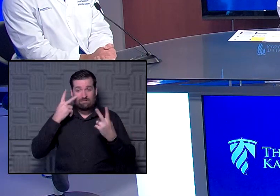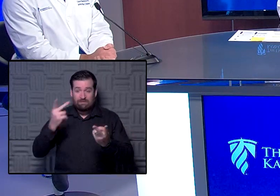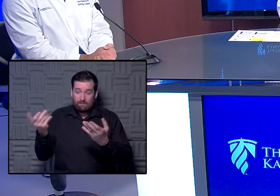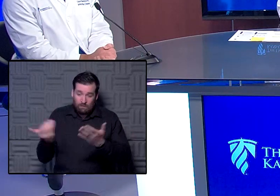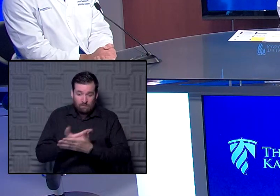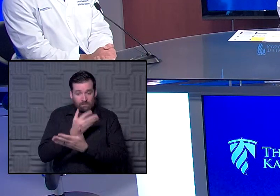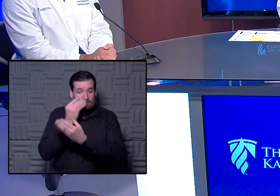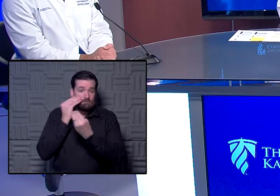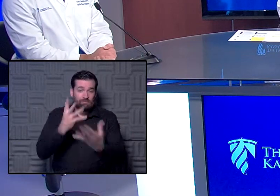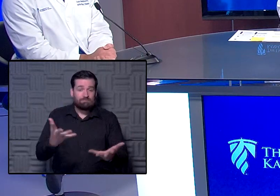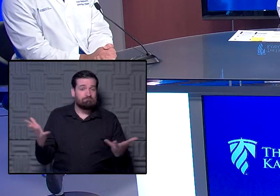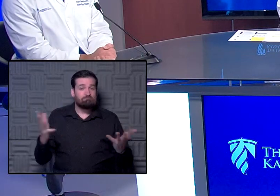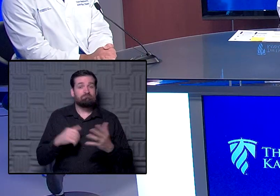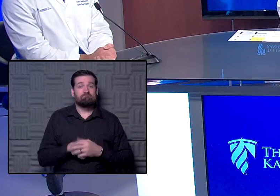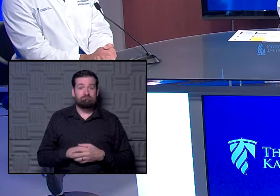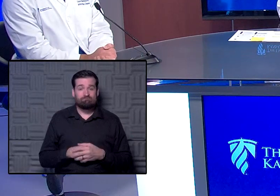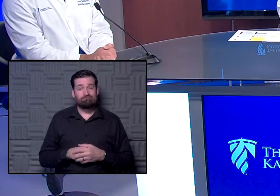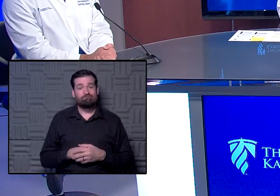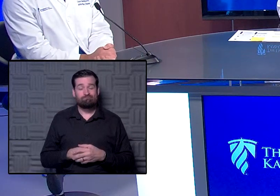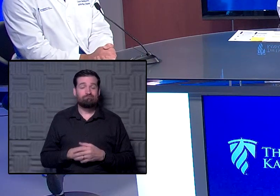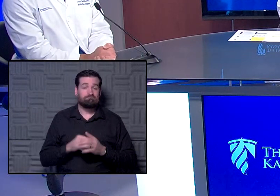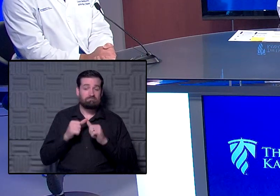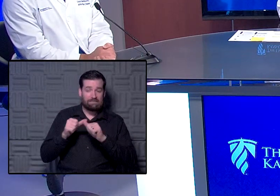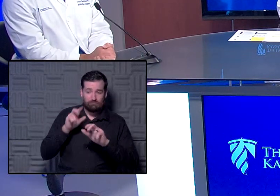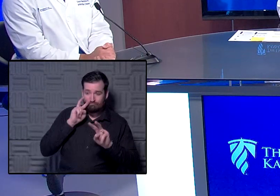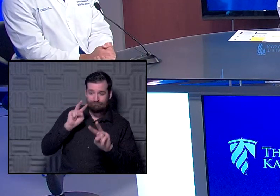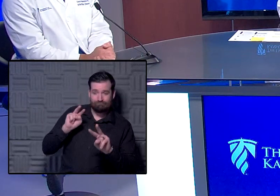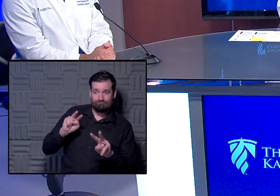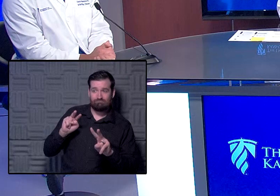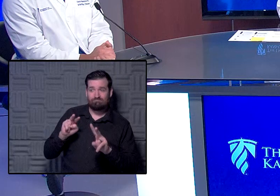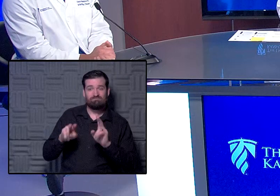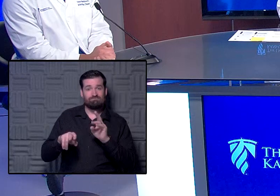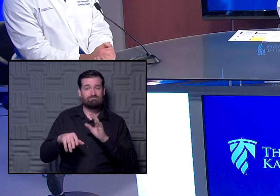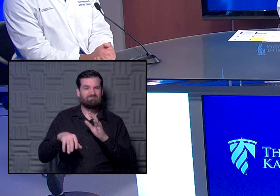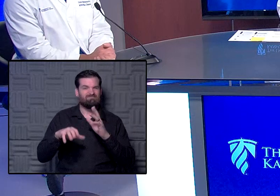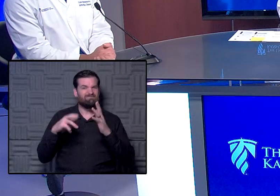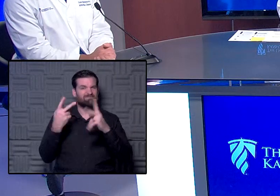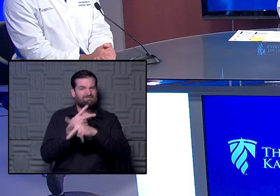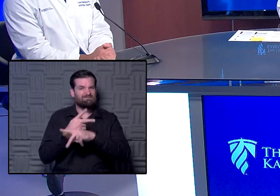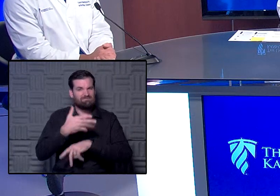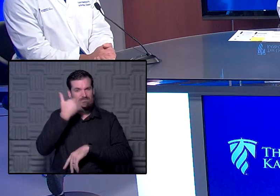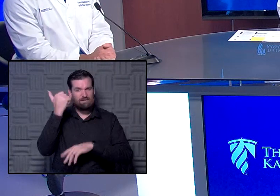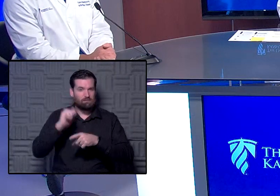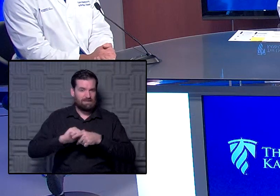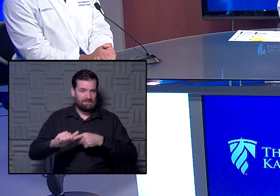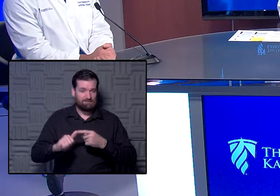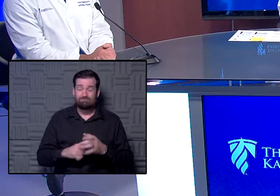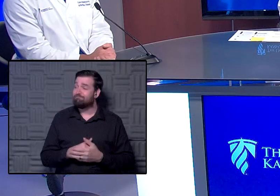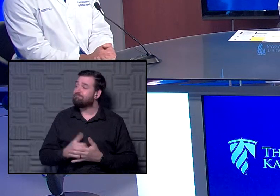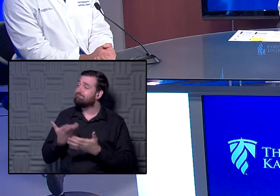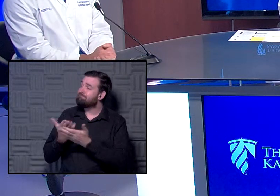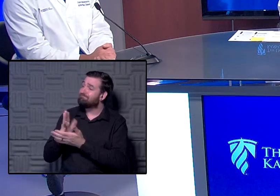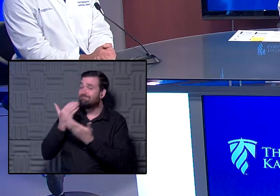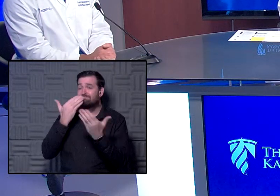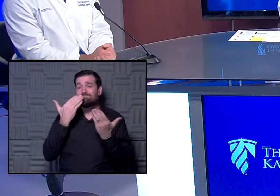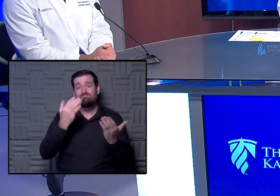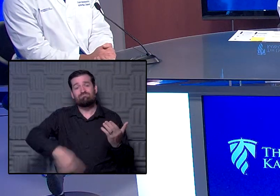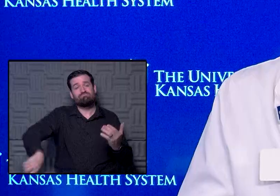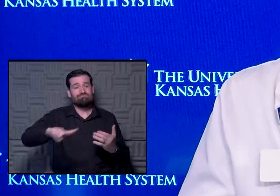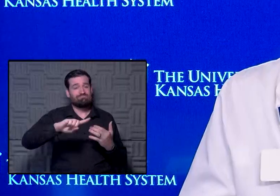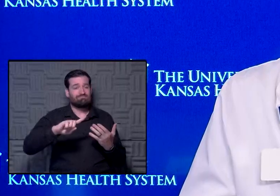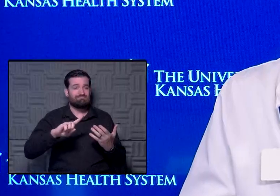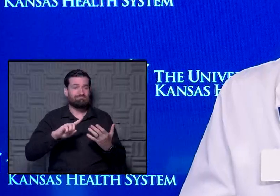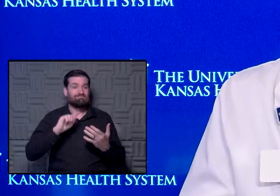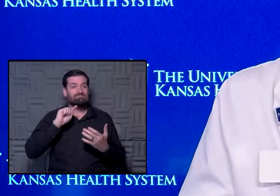come forth, and we'll continue to look at that and find best practices. All right. Well, thank you all for